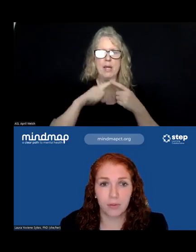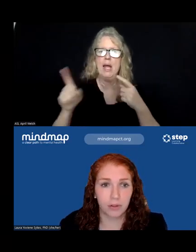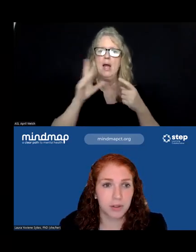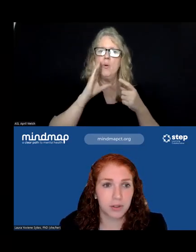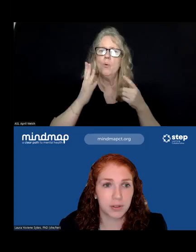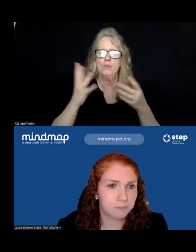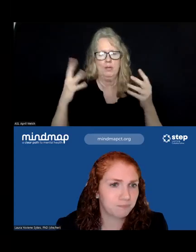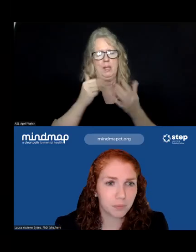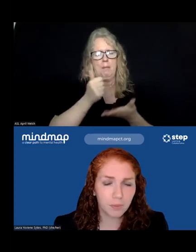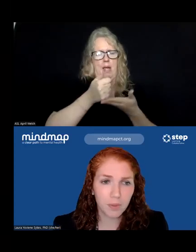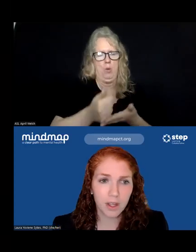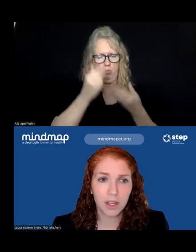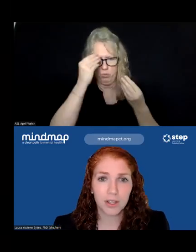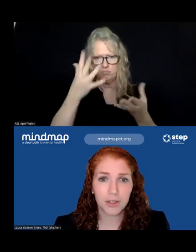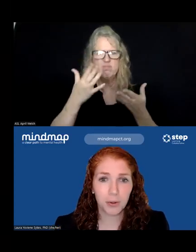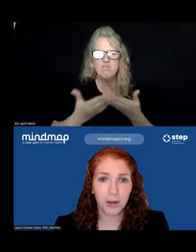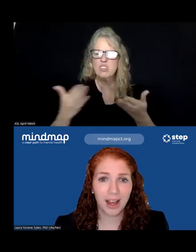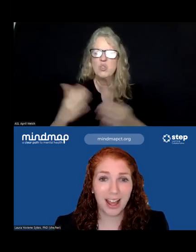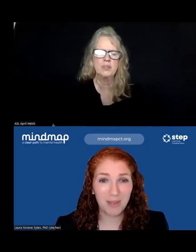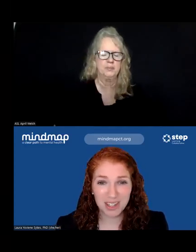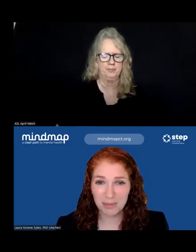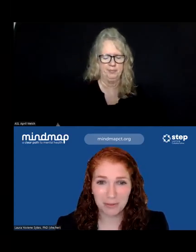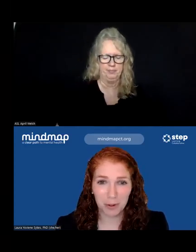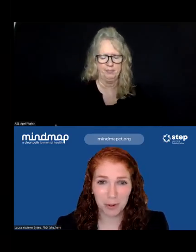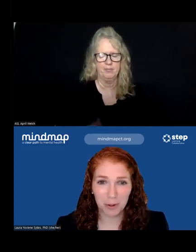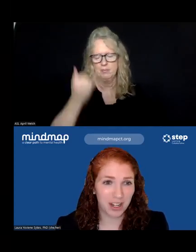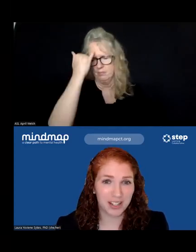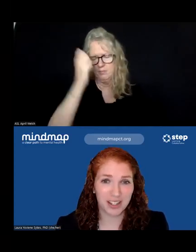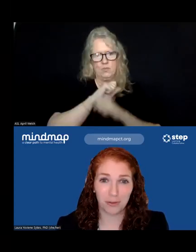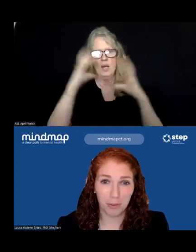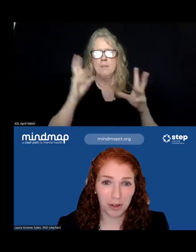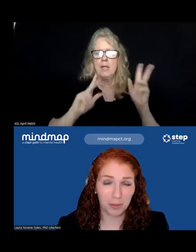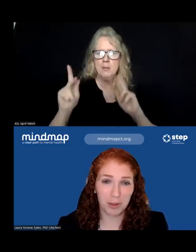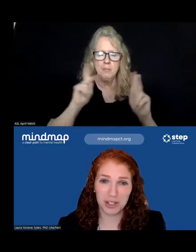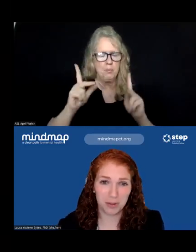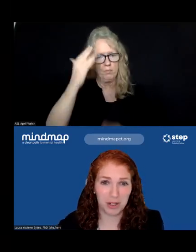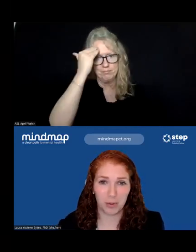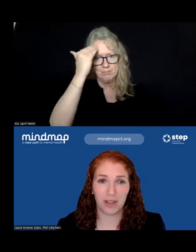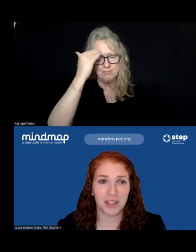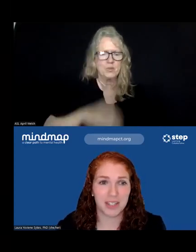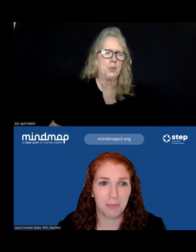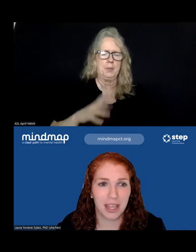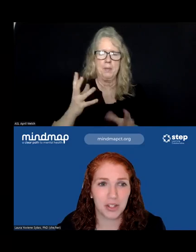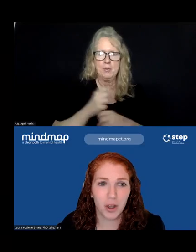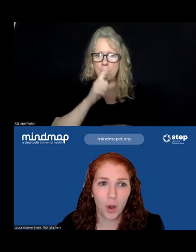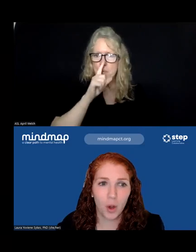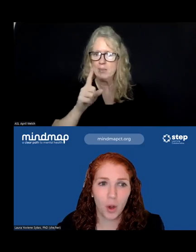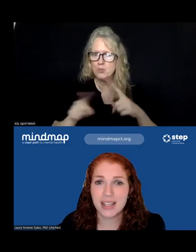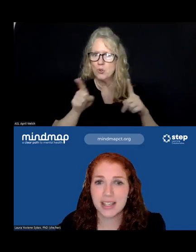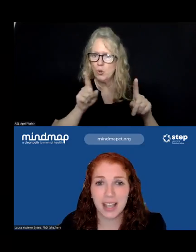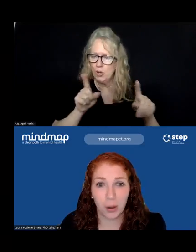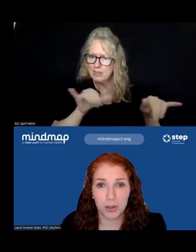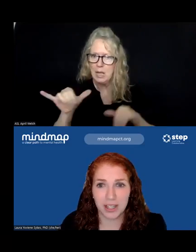some helpful resources. So I imagine many folks in this audience are familiar, but just to make sure we're on the same page, when